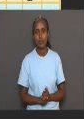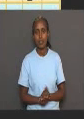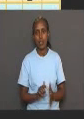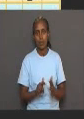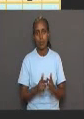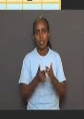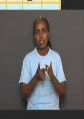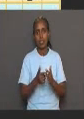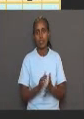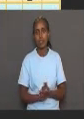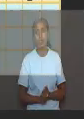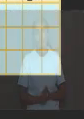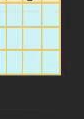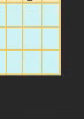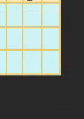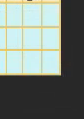Begin.